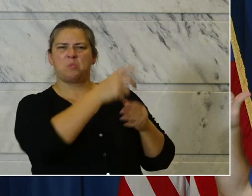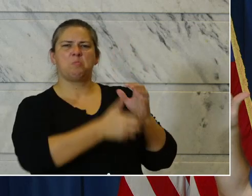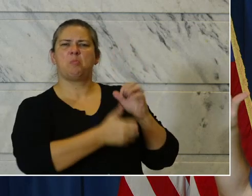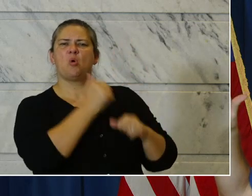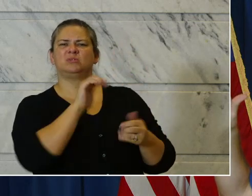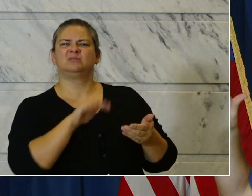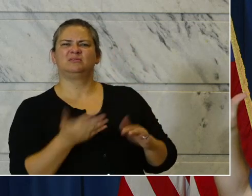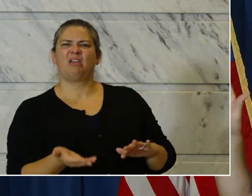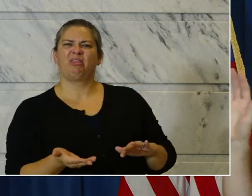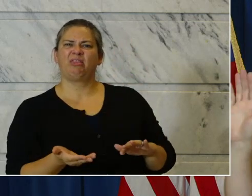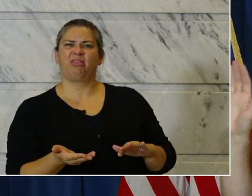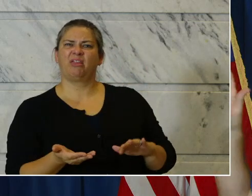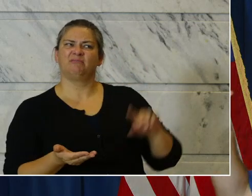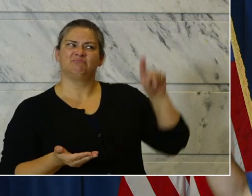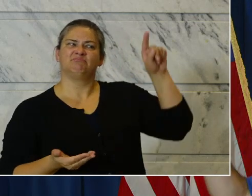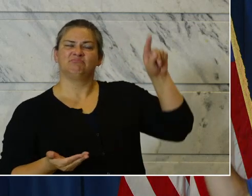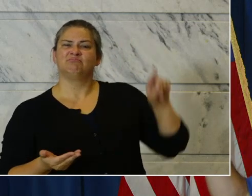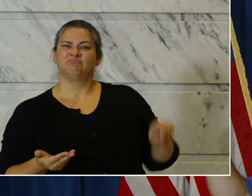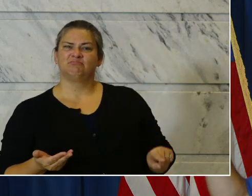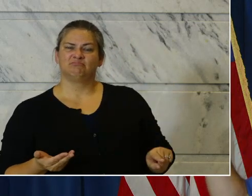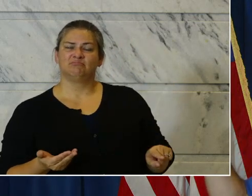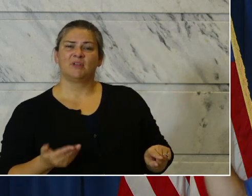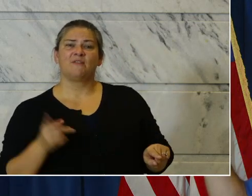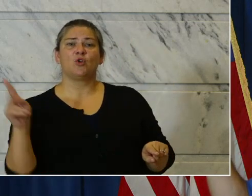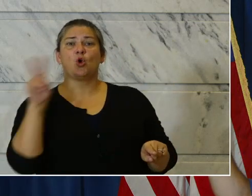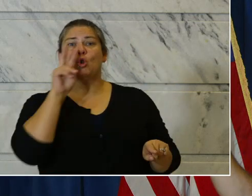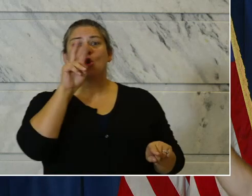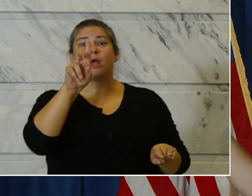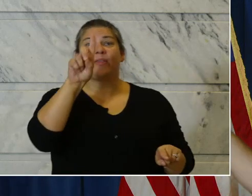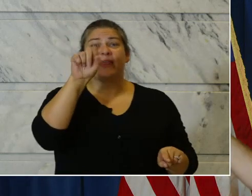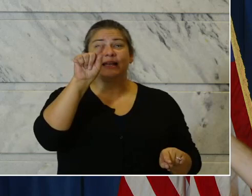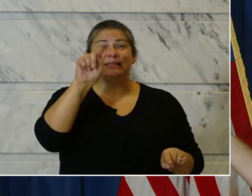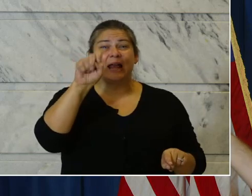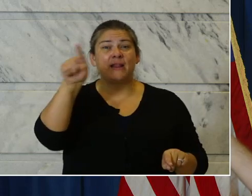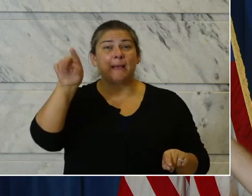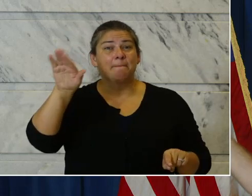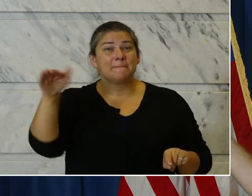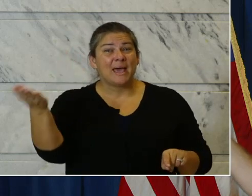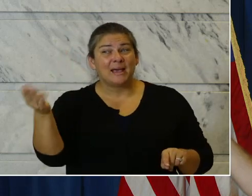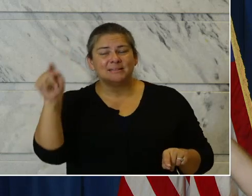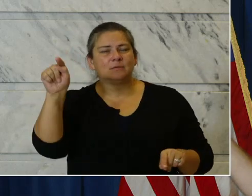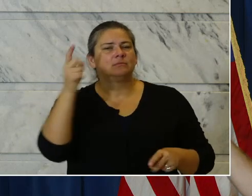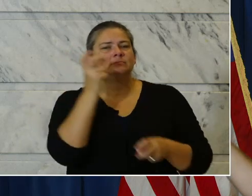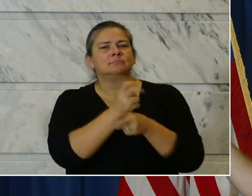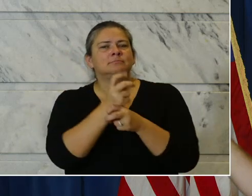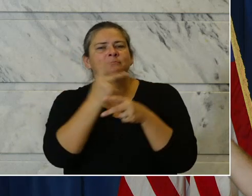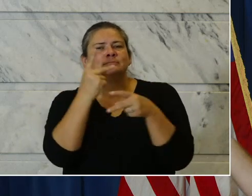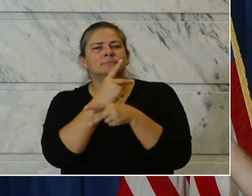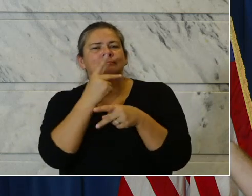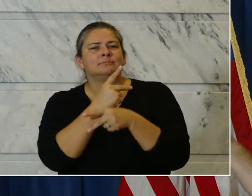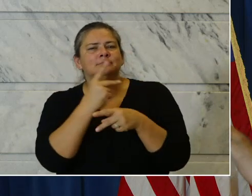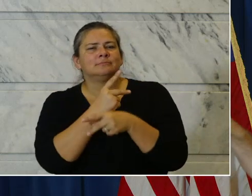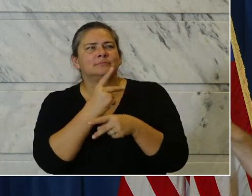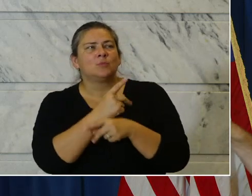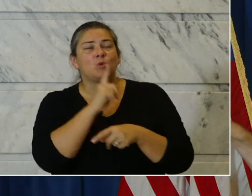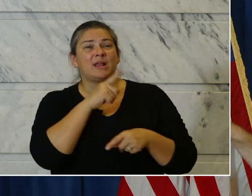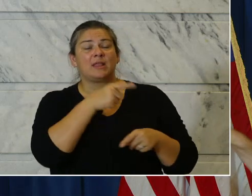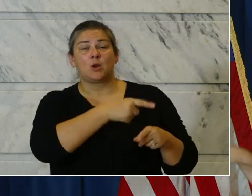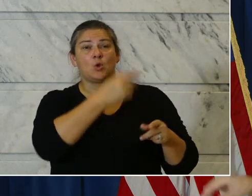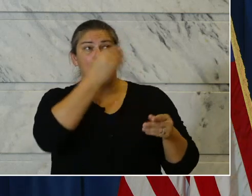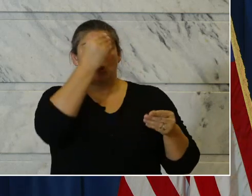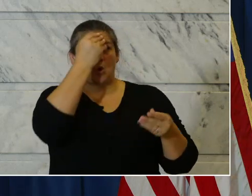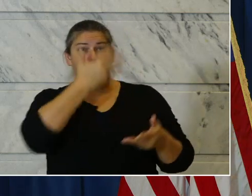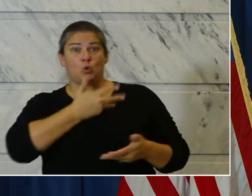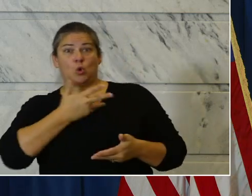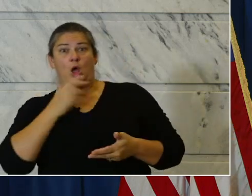significant degree. Or if you do the actual date somebody passed away, which you really can't calculate September until about mid-October because there'll be cases